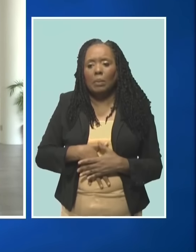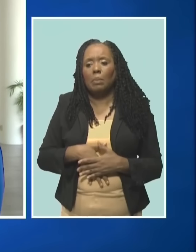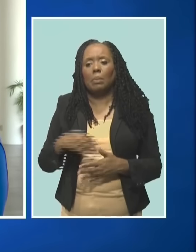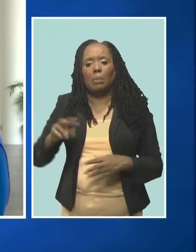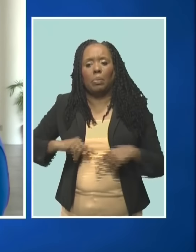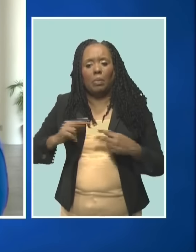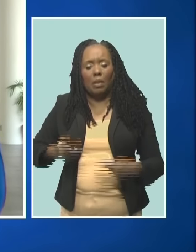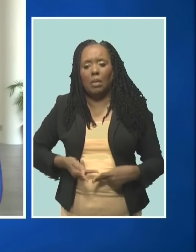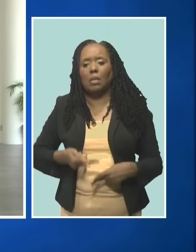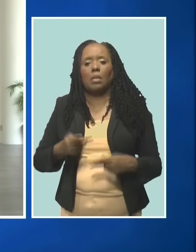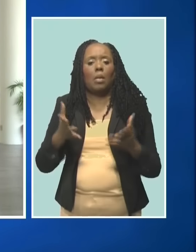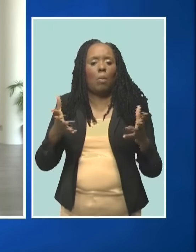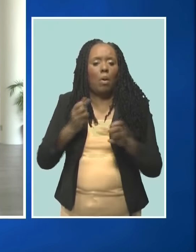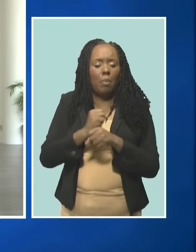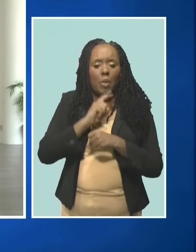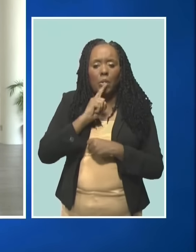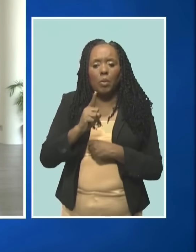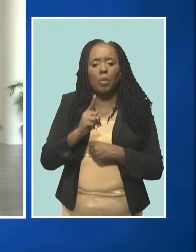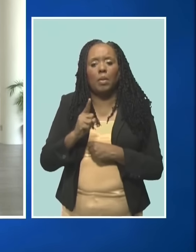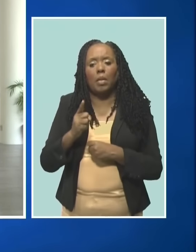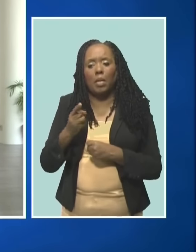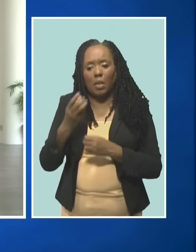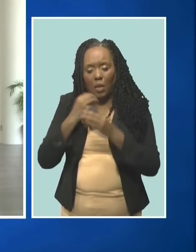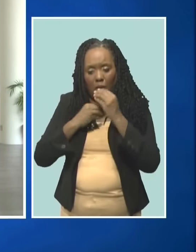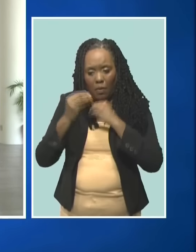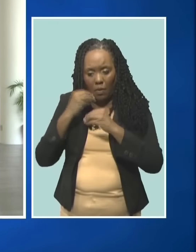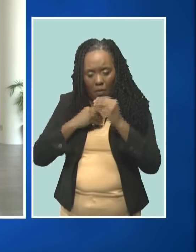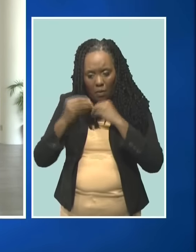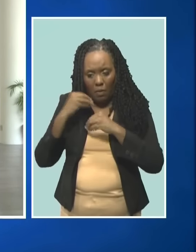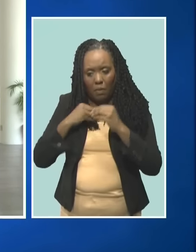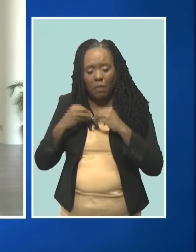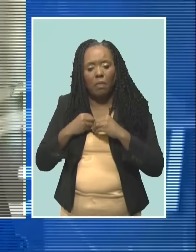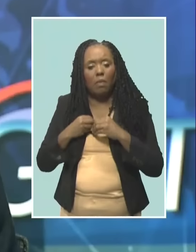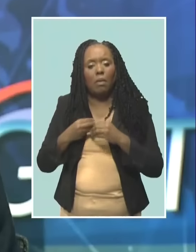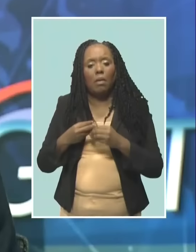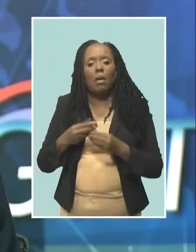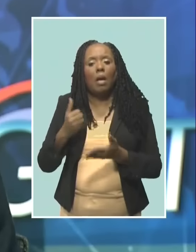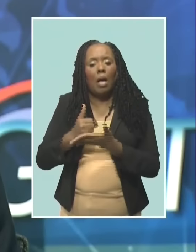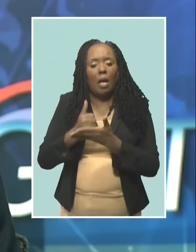of the product that they consume does not exacerbate the challenge.